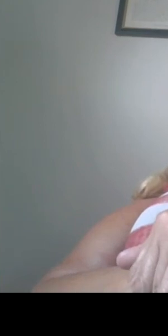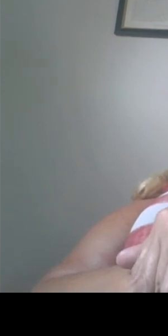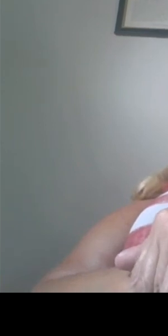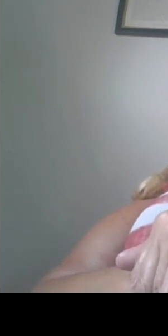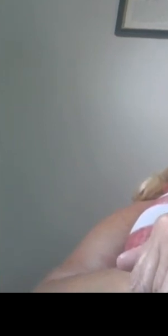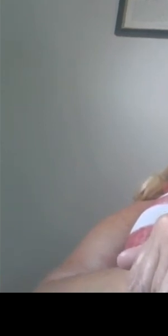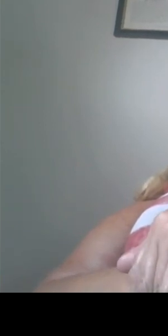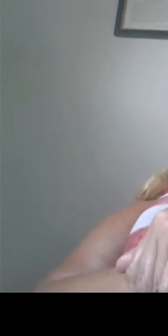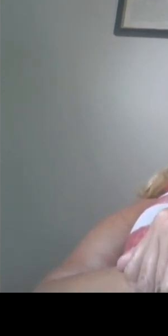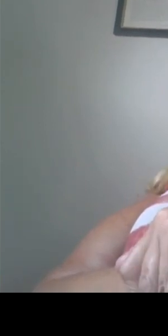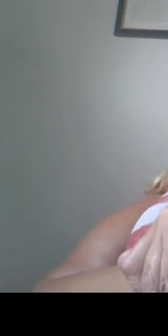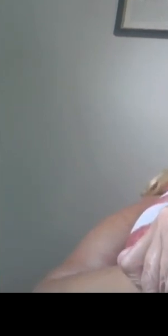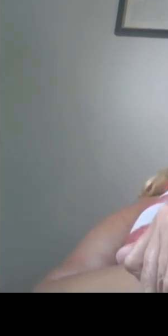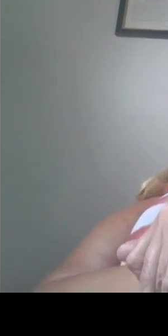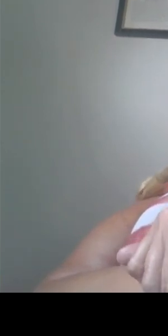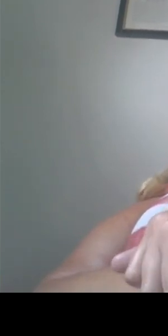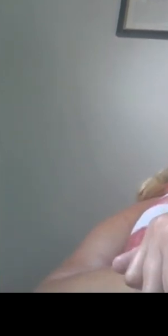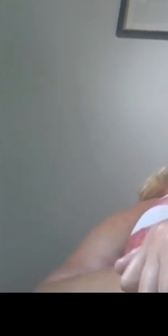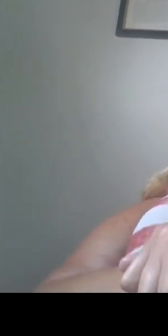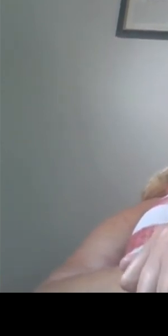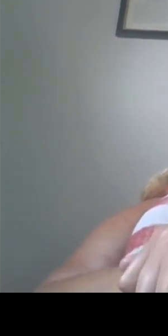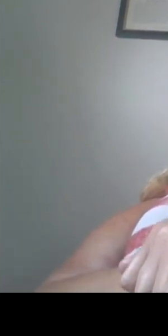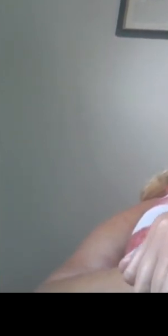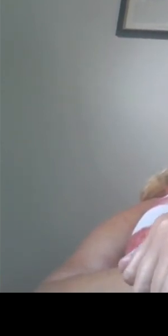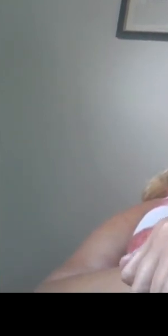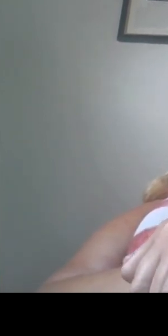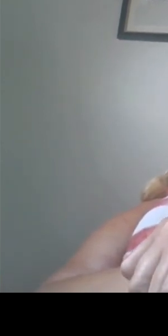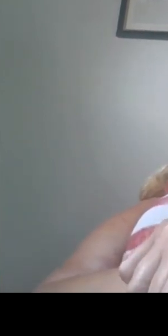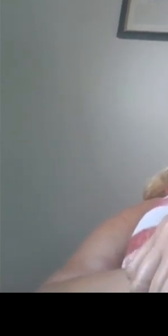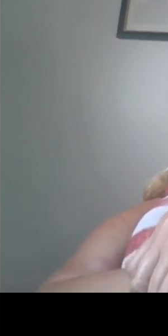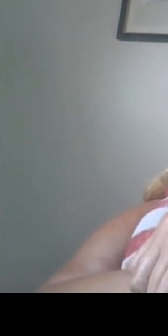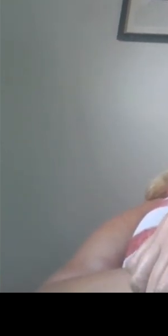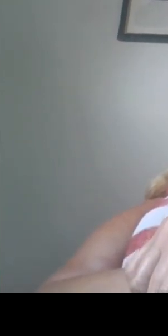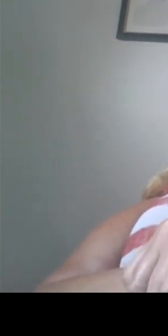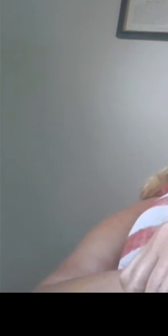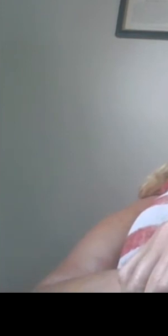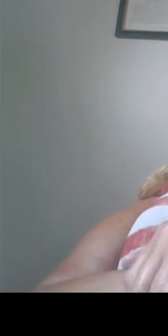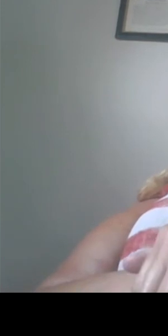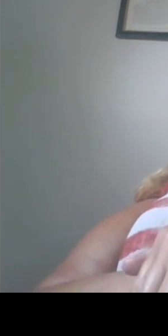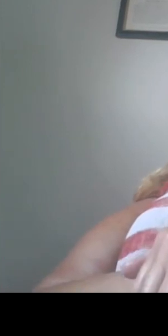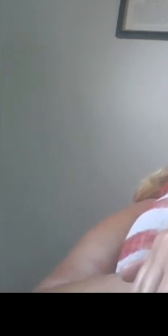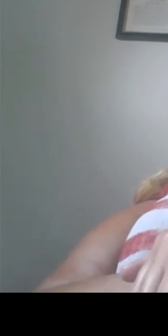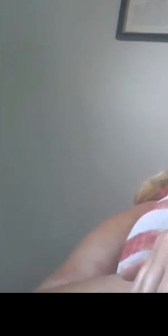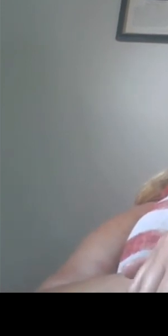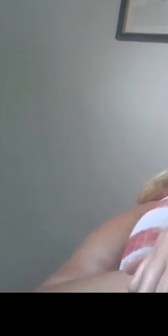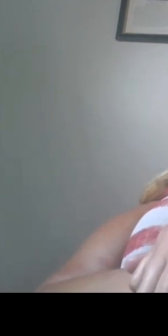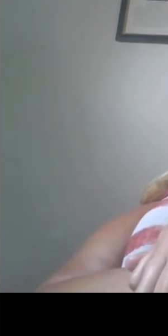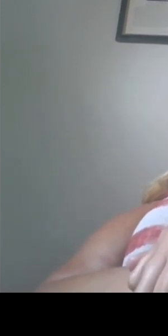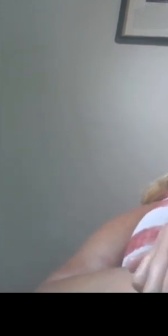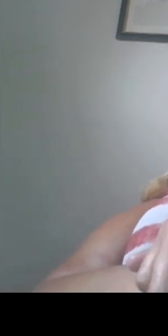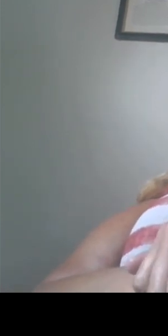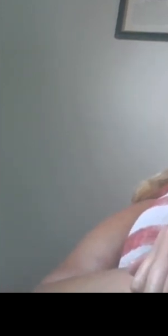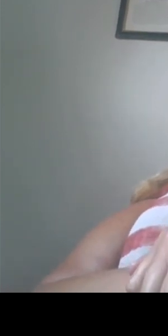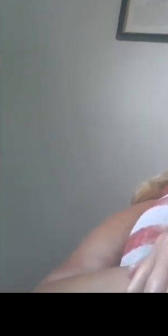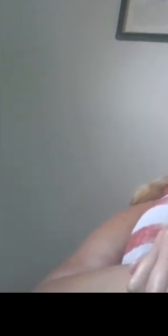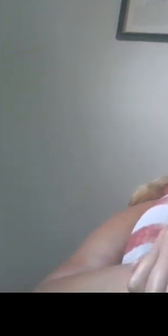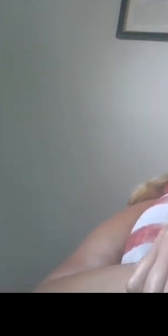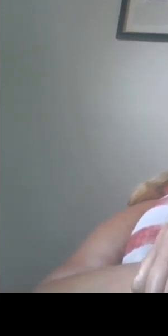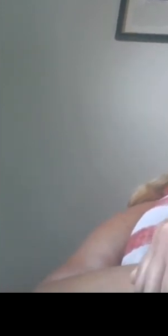people with disabilities, their family members and friends, make up 26% of